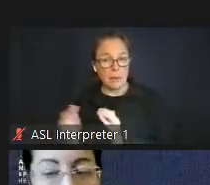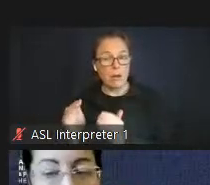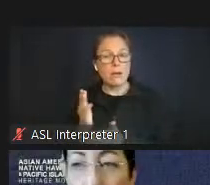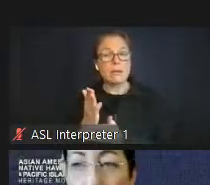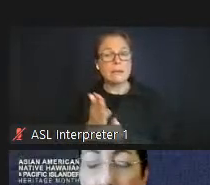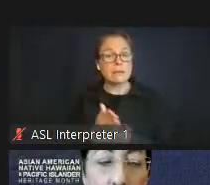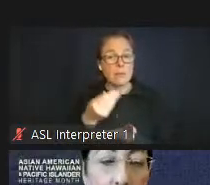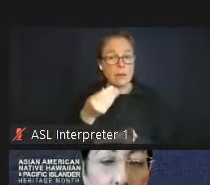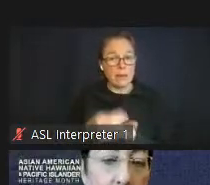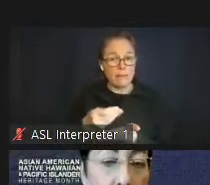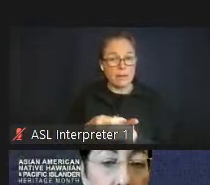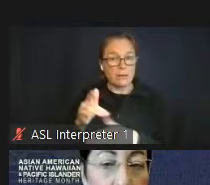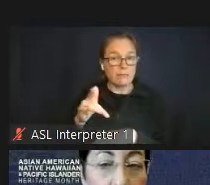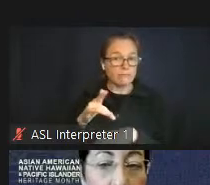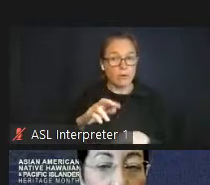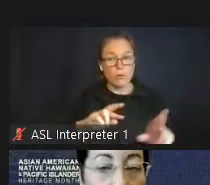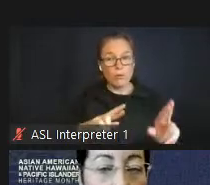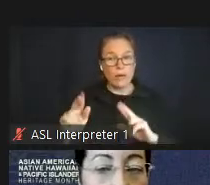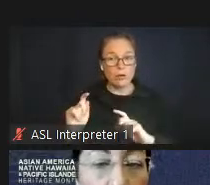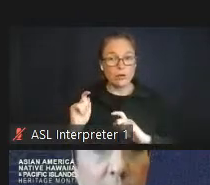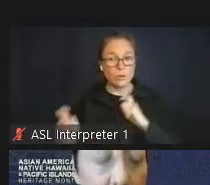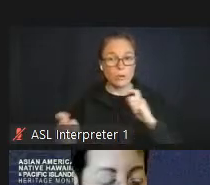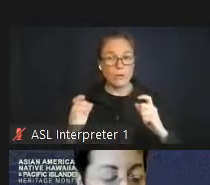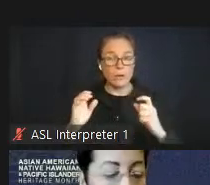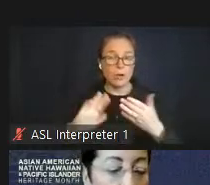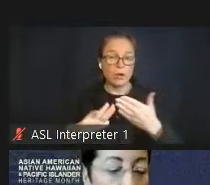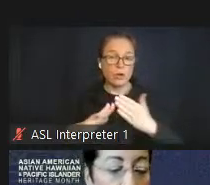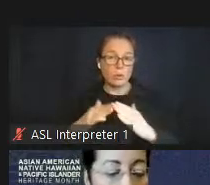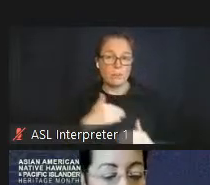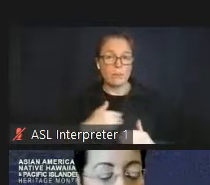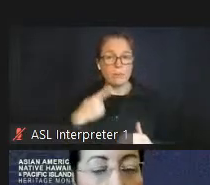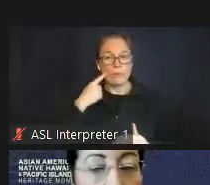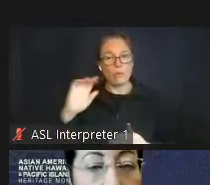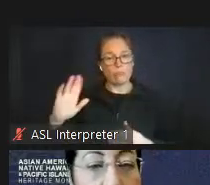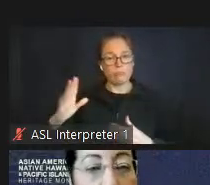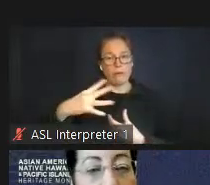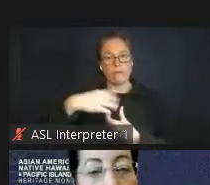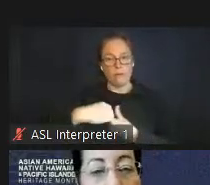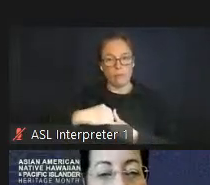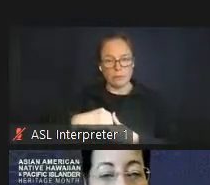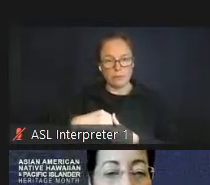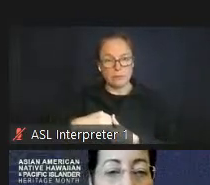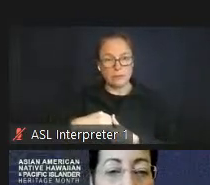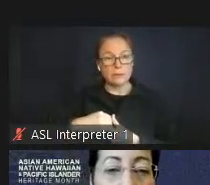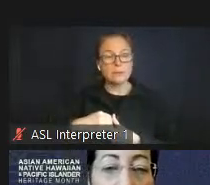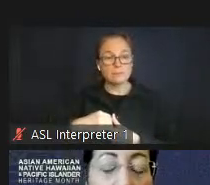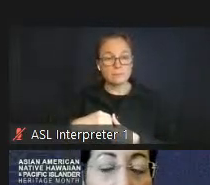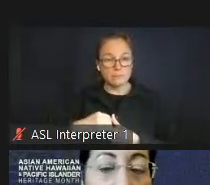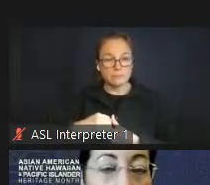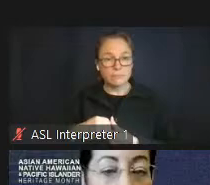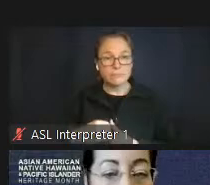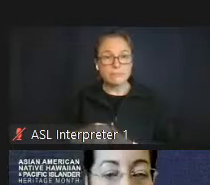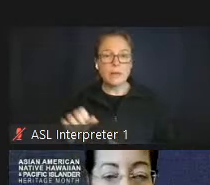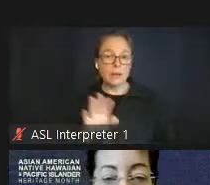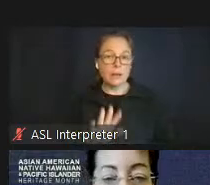to compensate community members for their participation. Across the department,